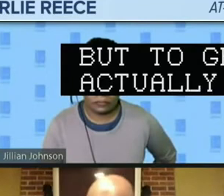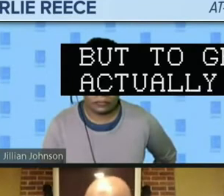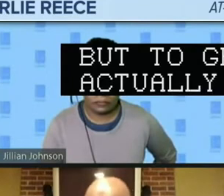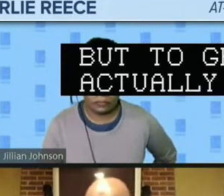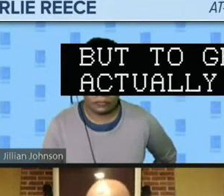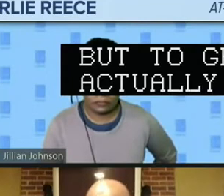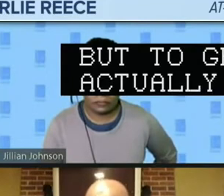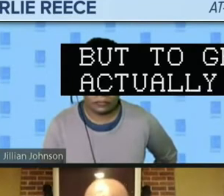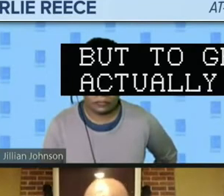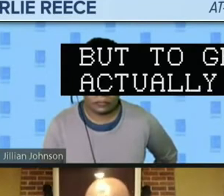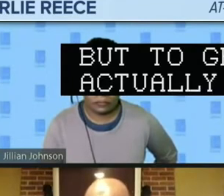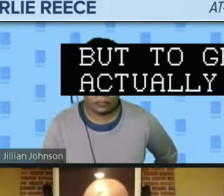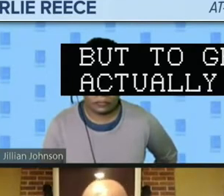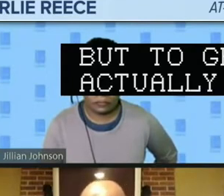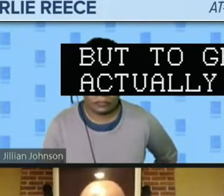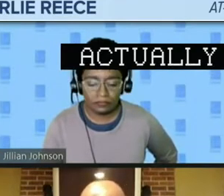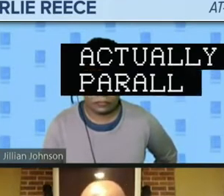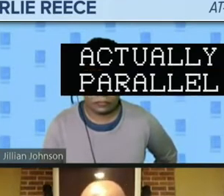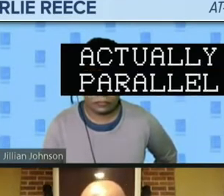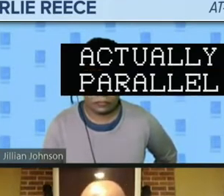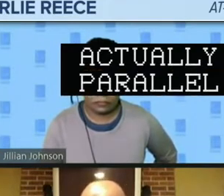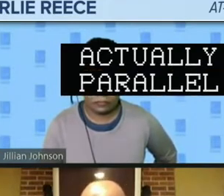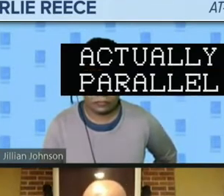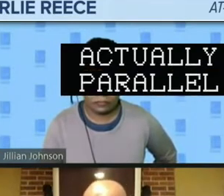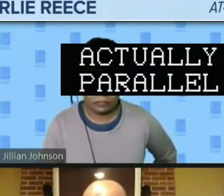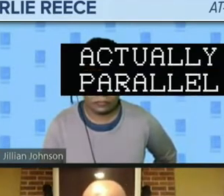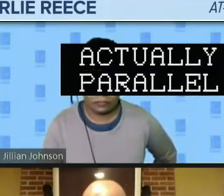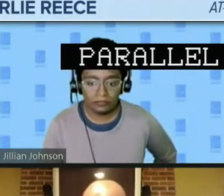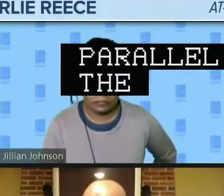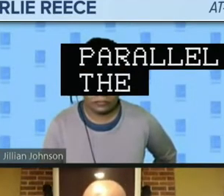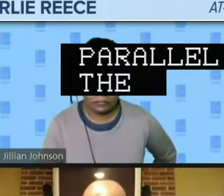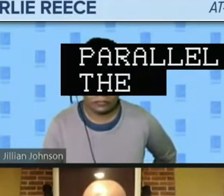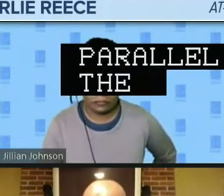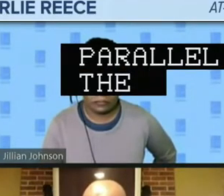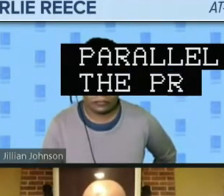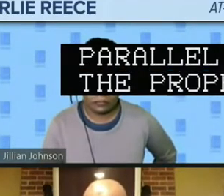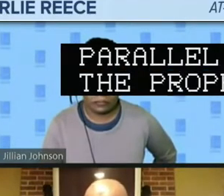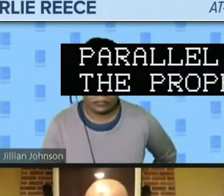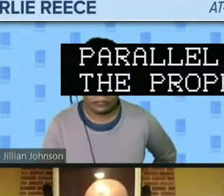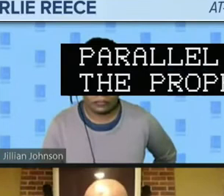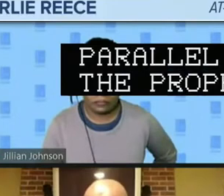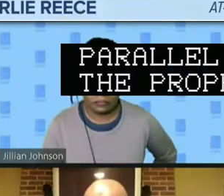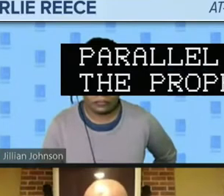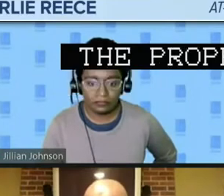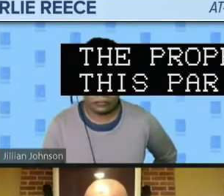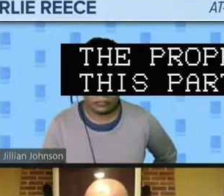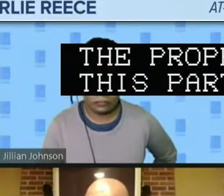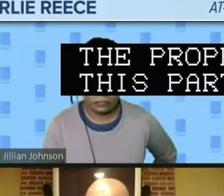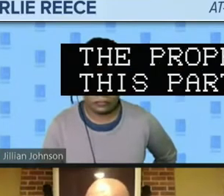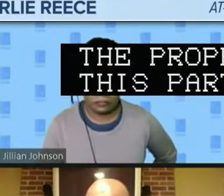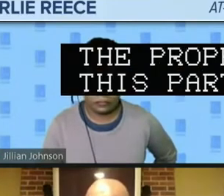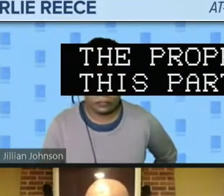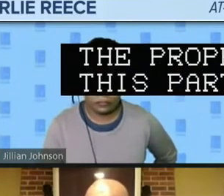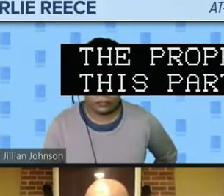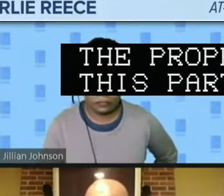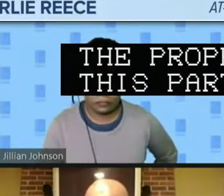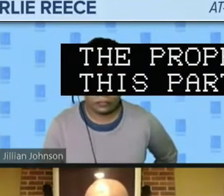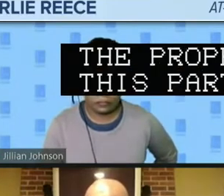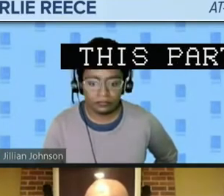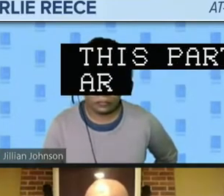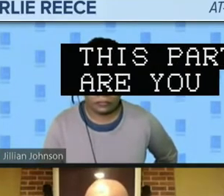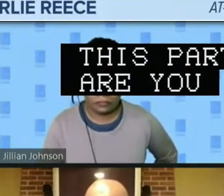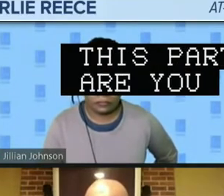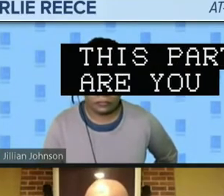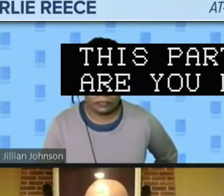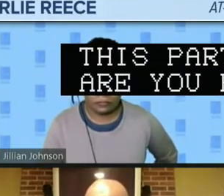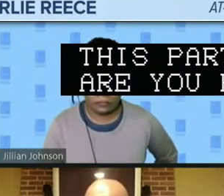the property, well up north of this particular area. Are you representing that that the stream buffer you're